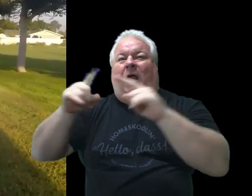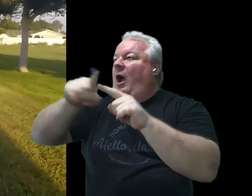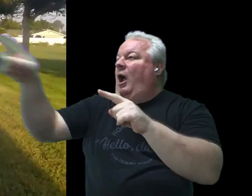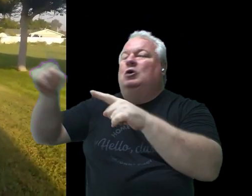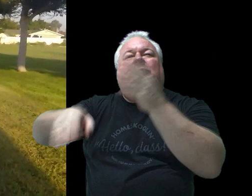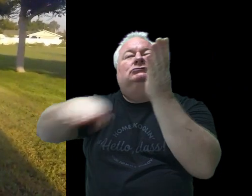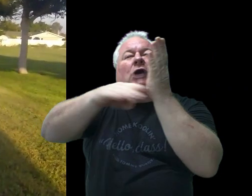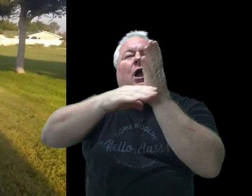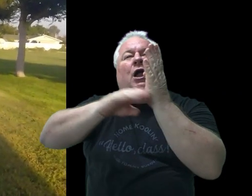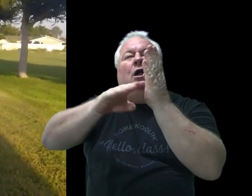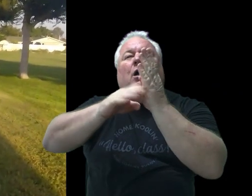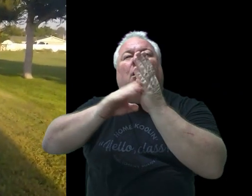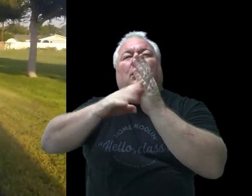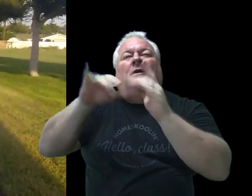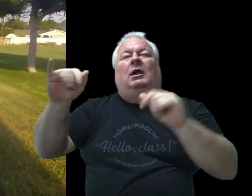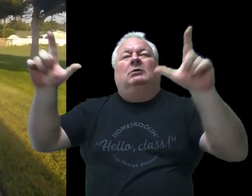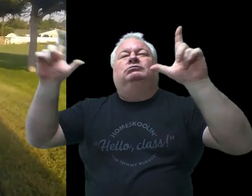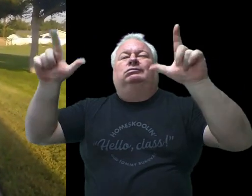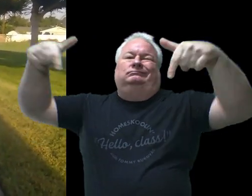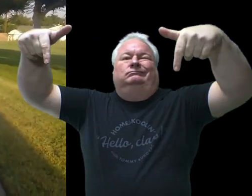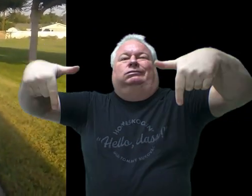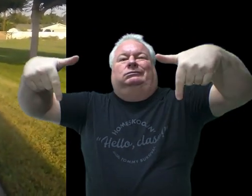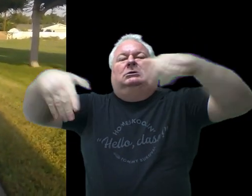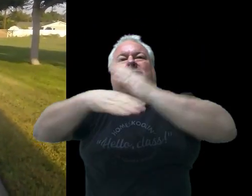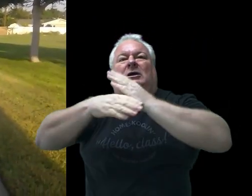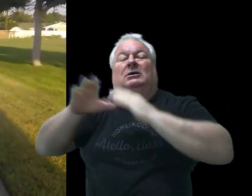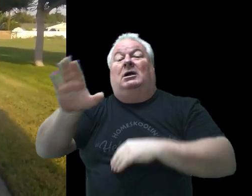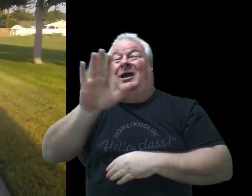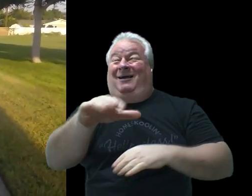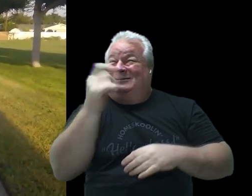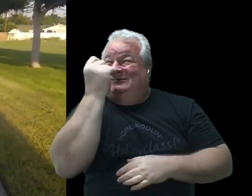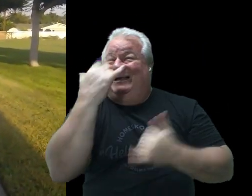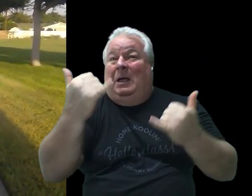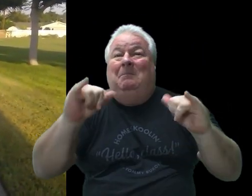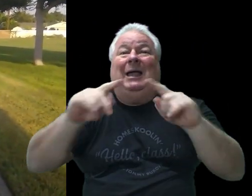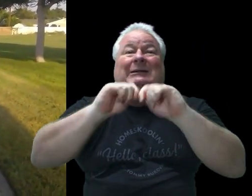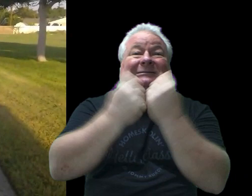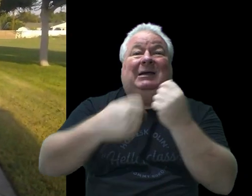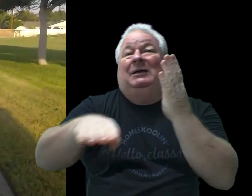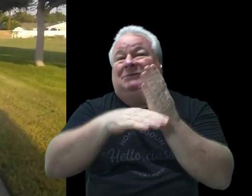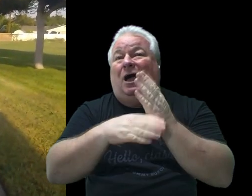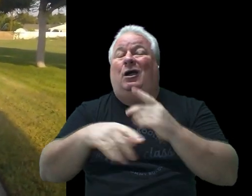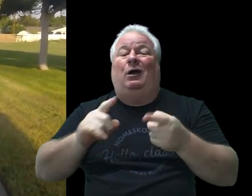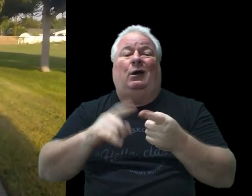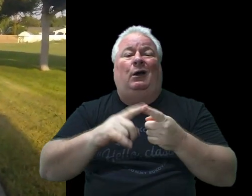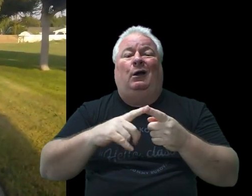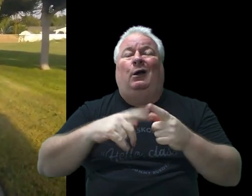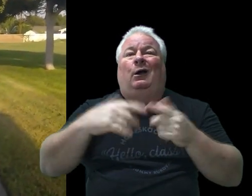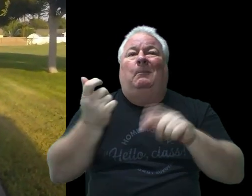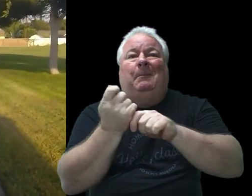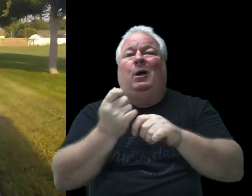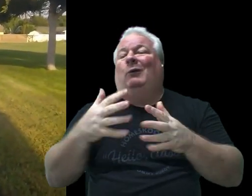last soccer post. We can't play any team sports right now, but we will